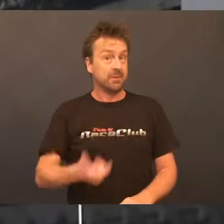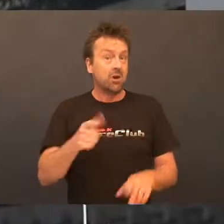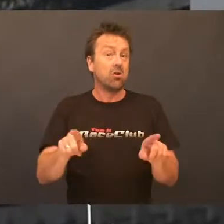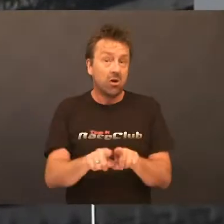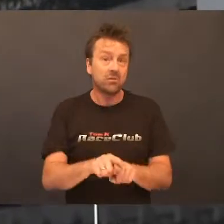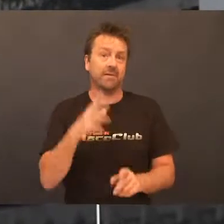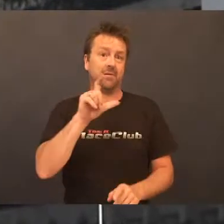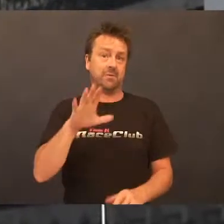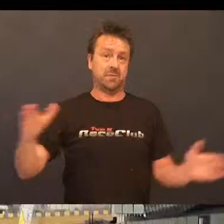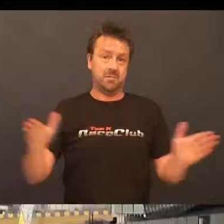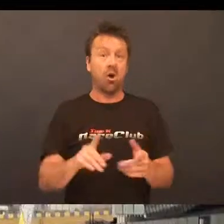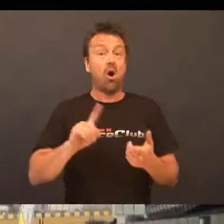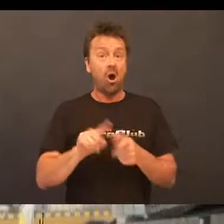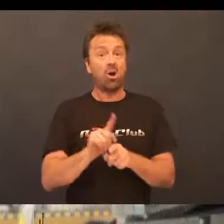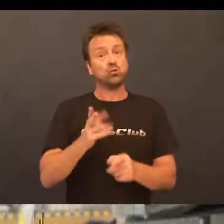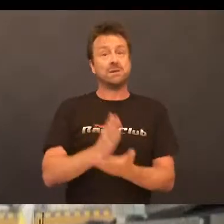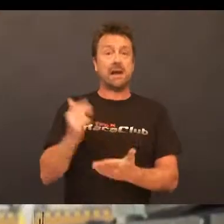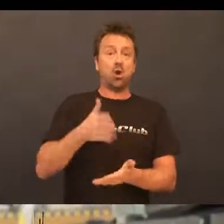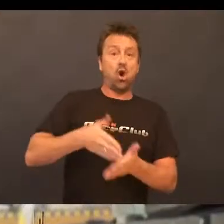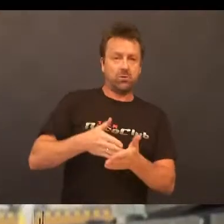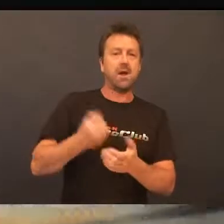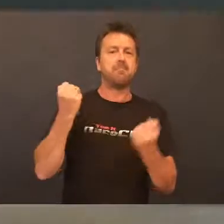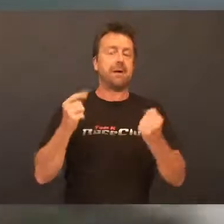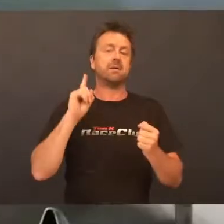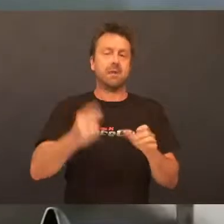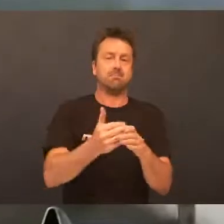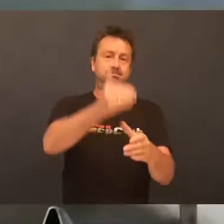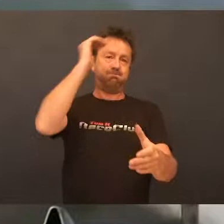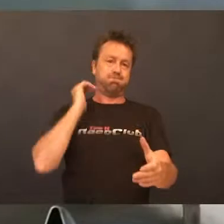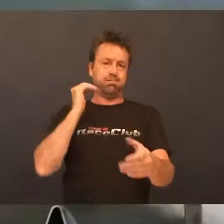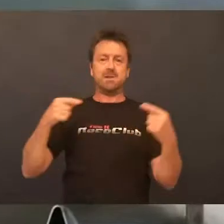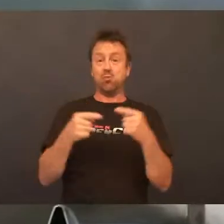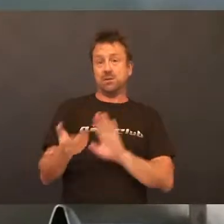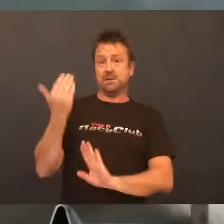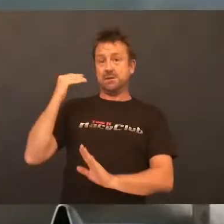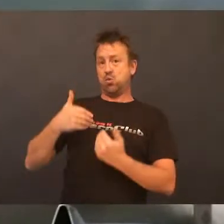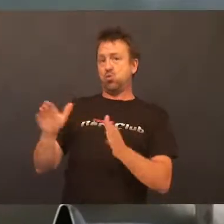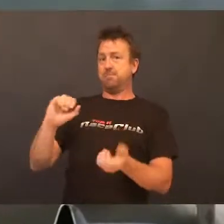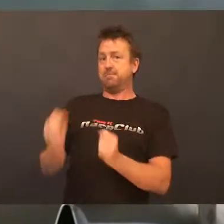For safety reasons, they are coupes, unlike the previous open cars.